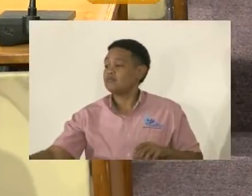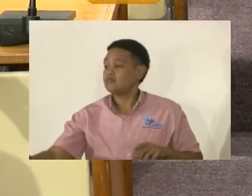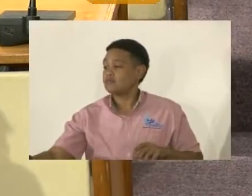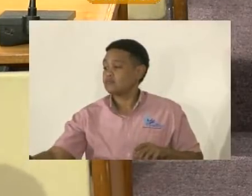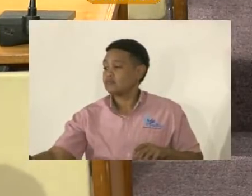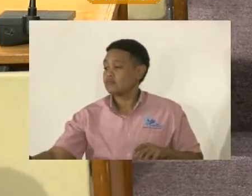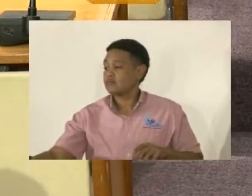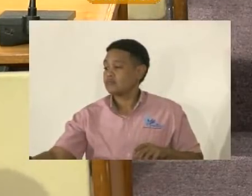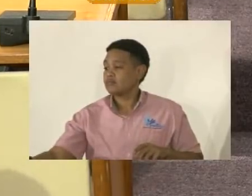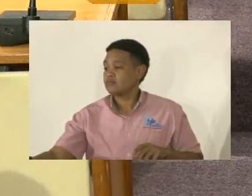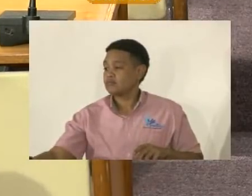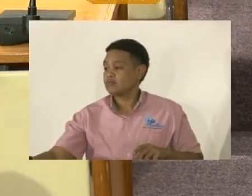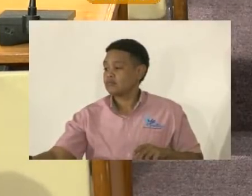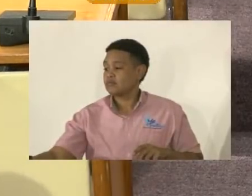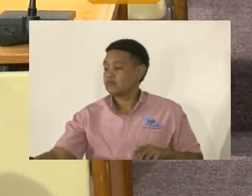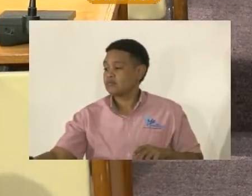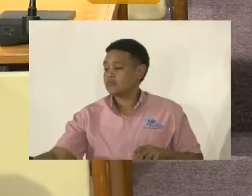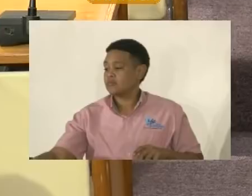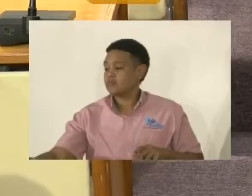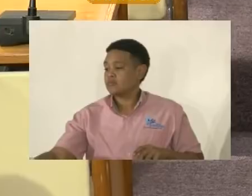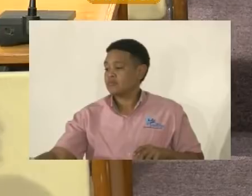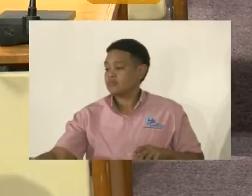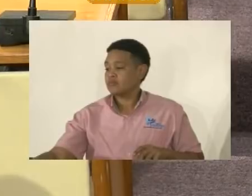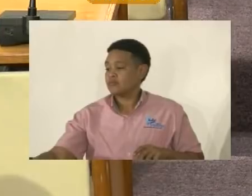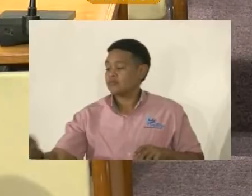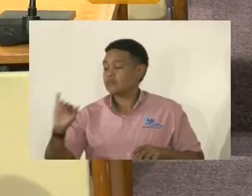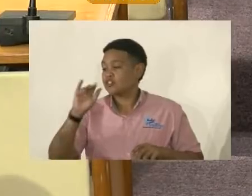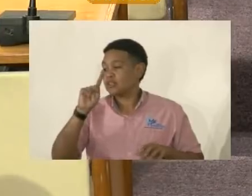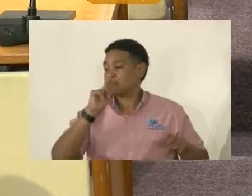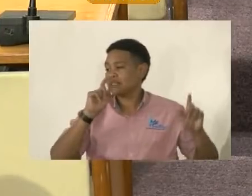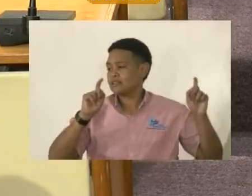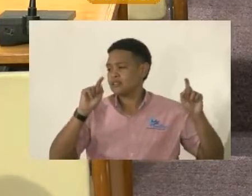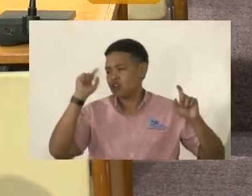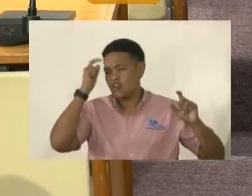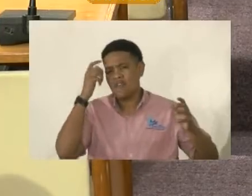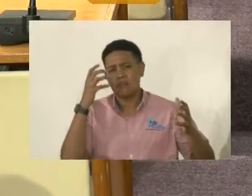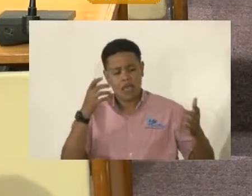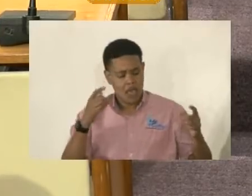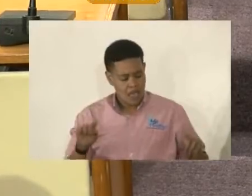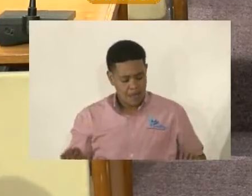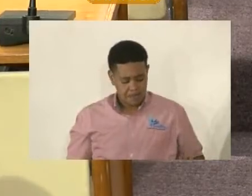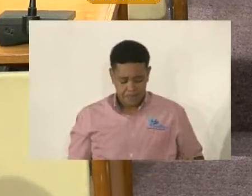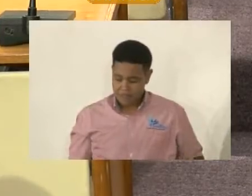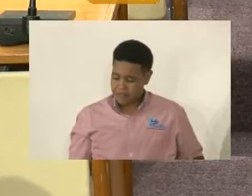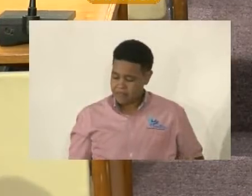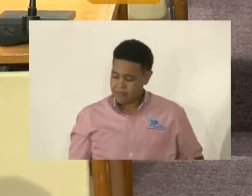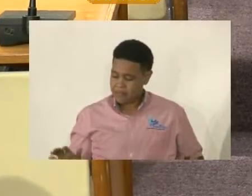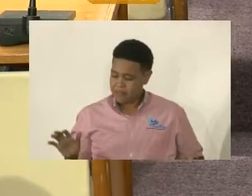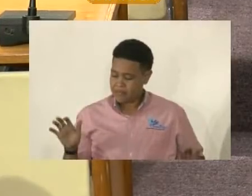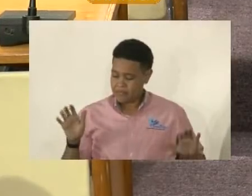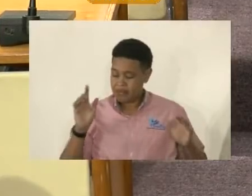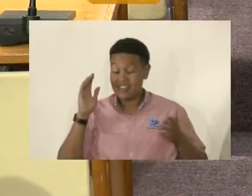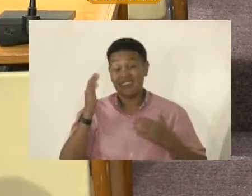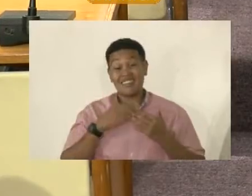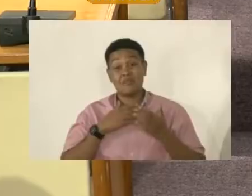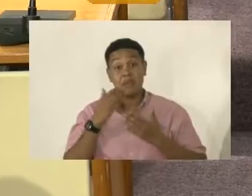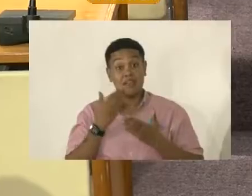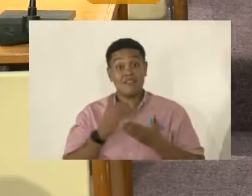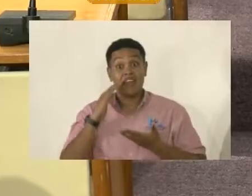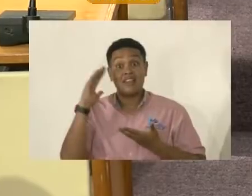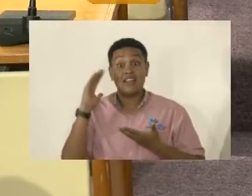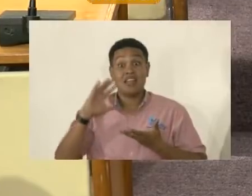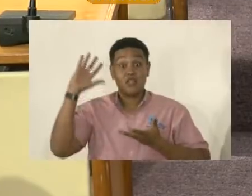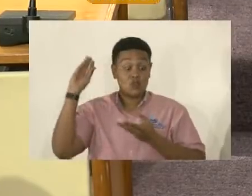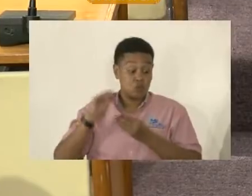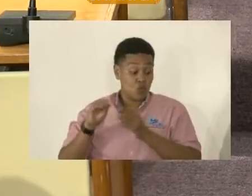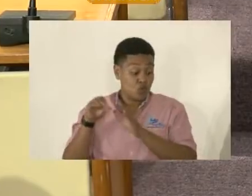being at the helm of the government, despite the fact that there have been less total crimes in the 5.5 years that we have been